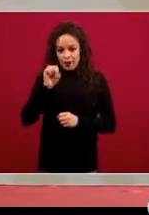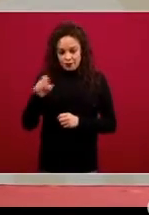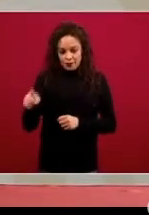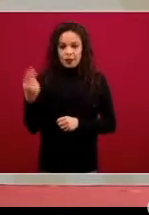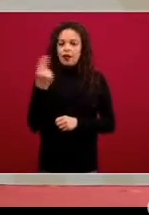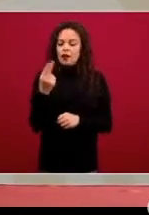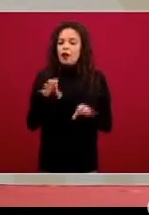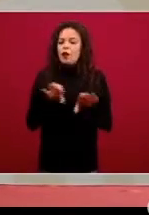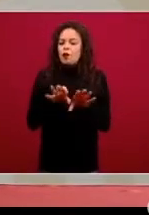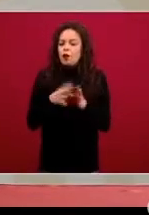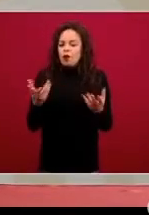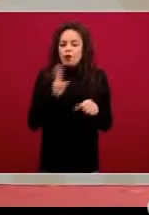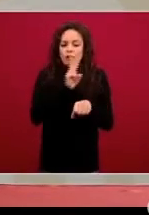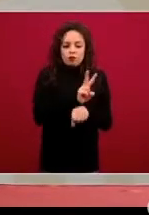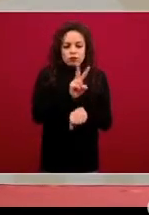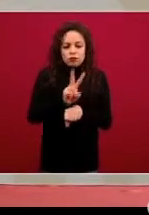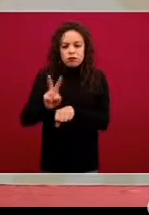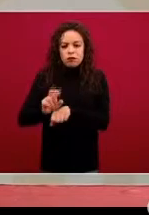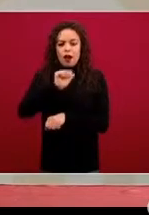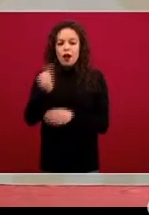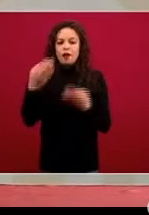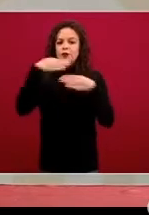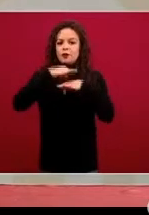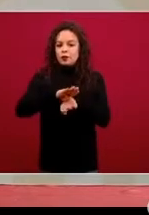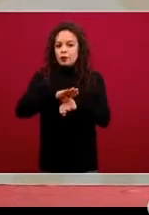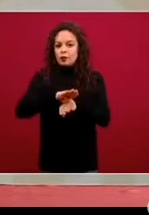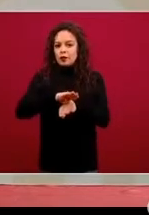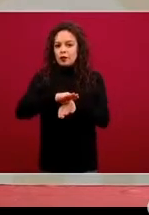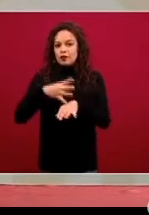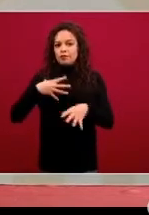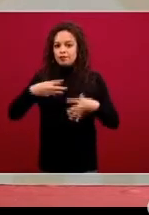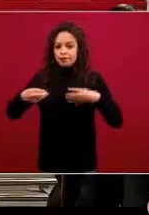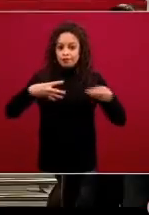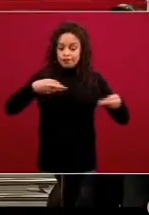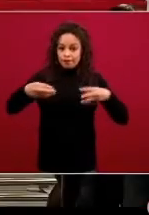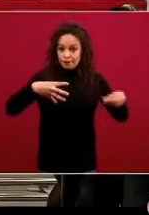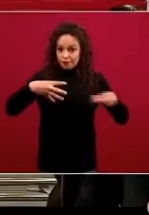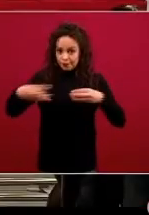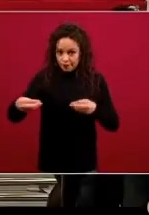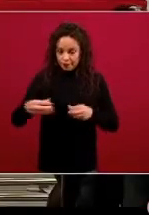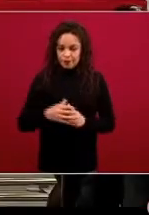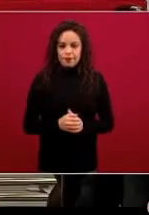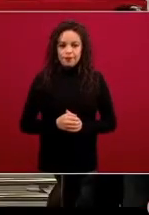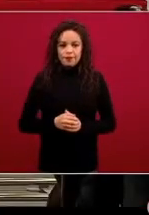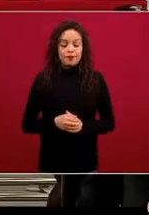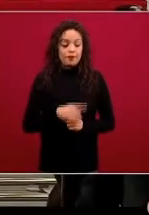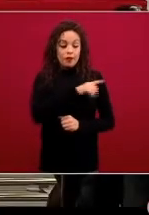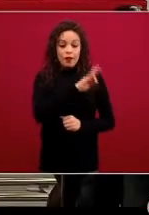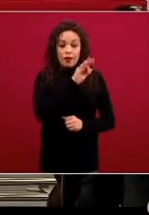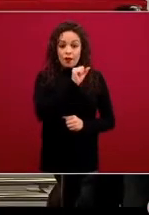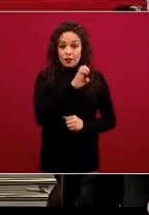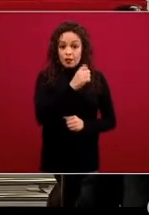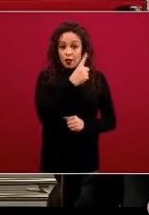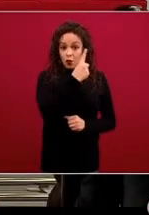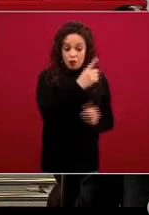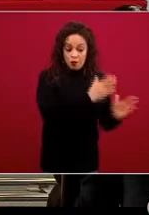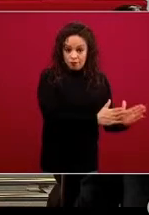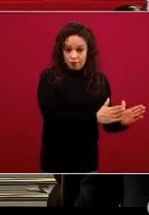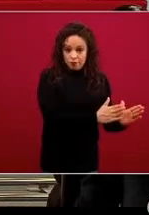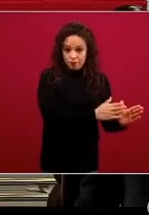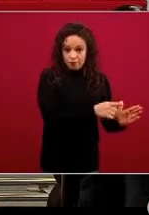Let's remember that when we moved from phase 1 to phase 2, we